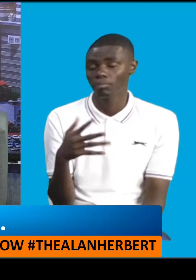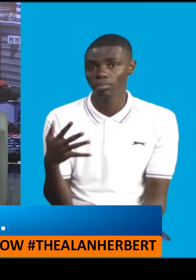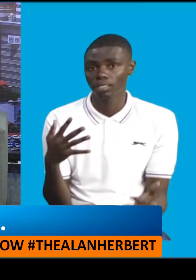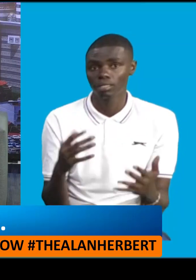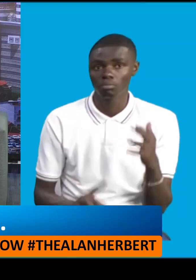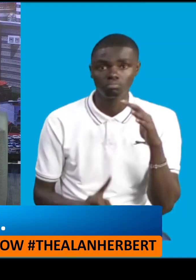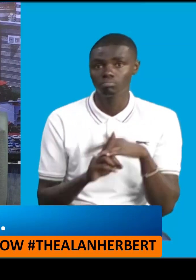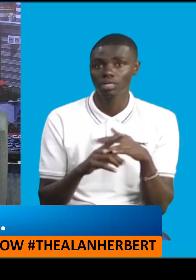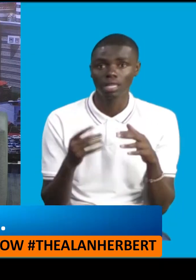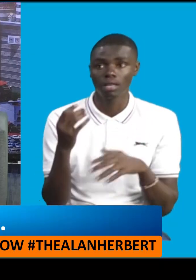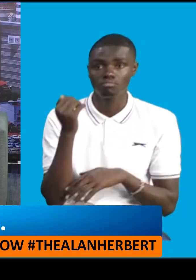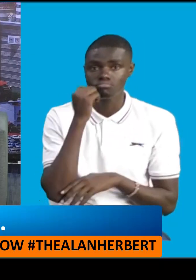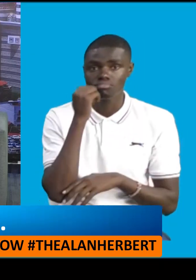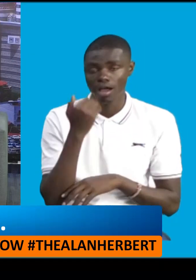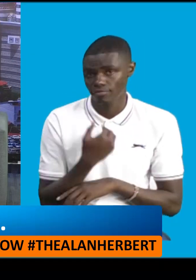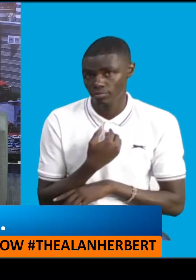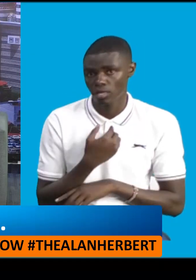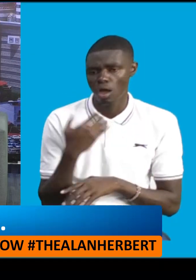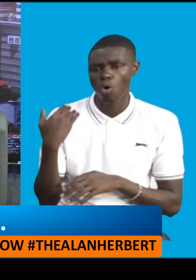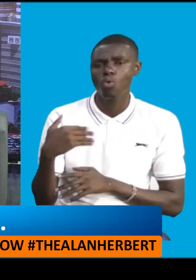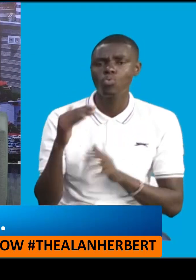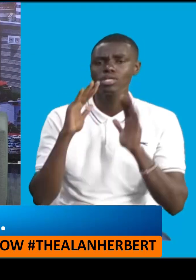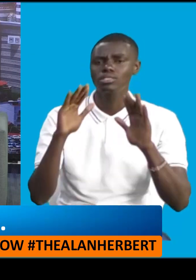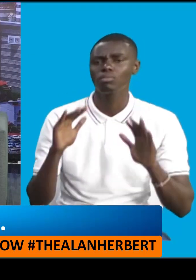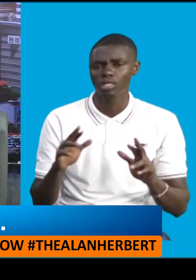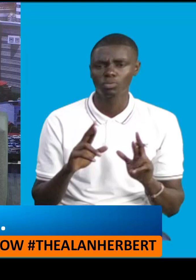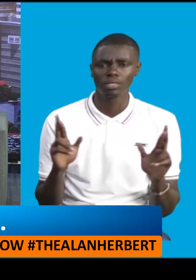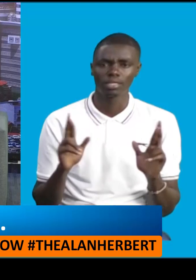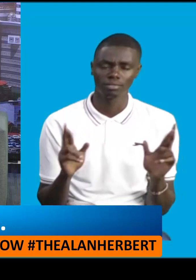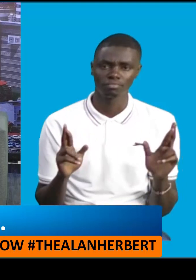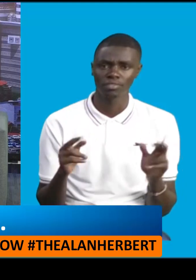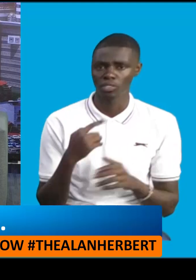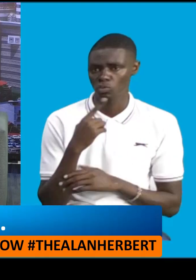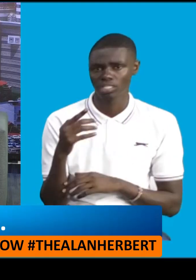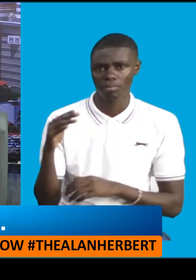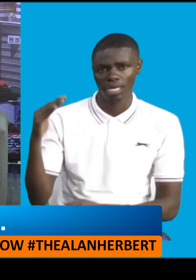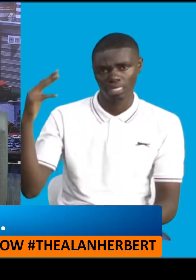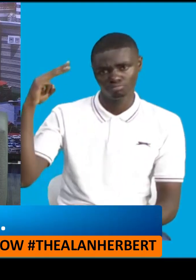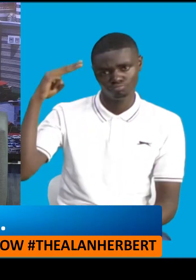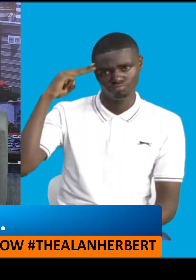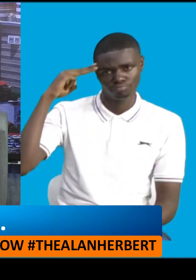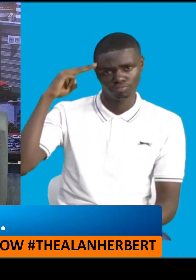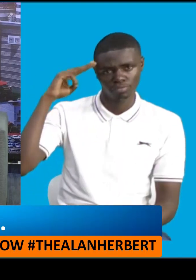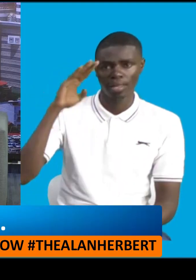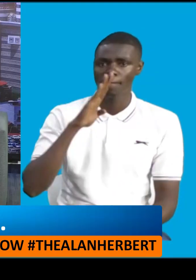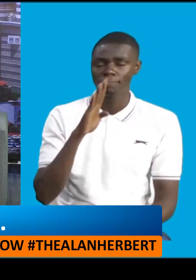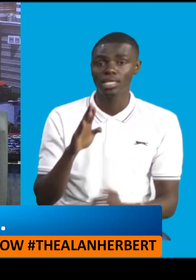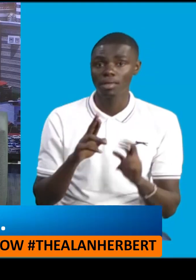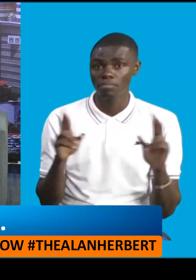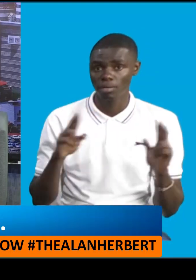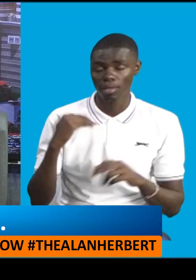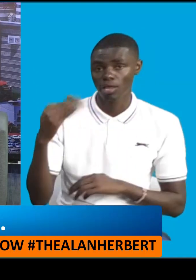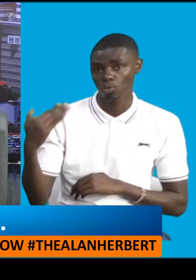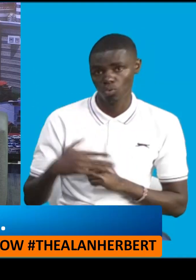an outbreak and you have a disease. So it is always important to be prepared. Like they say in Scout, be